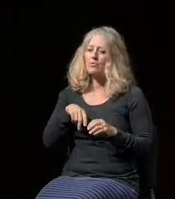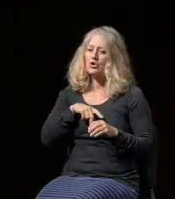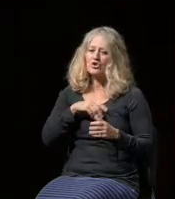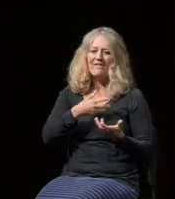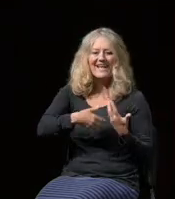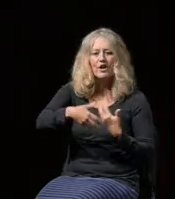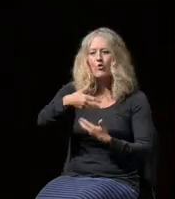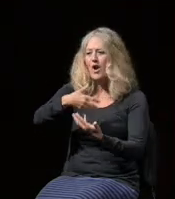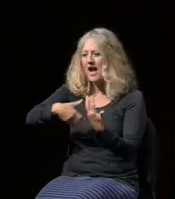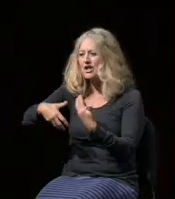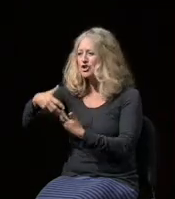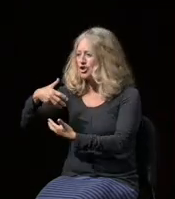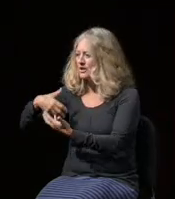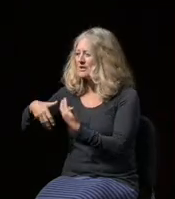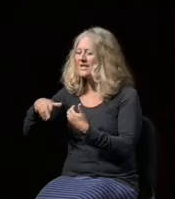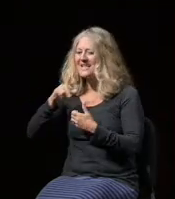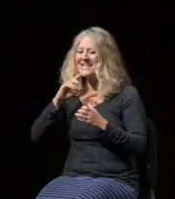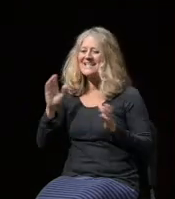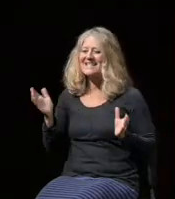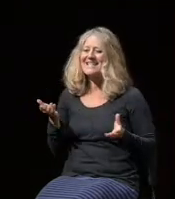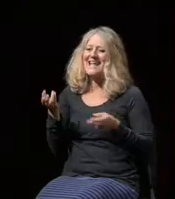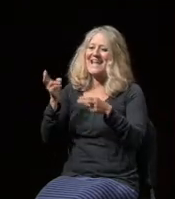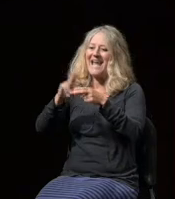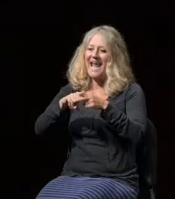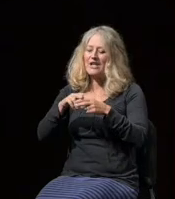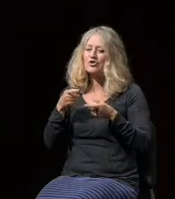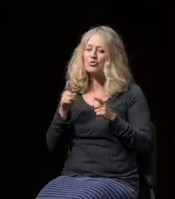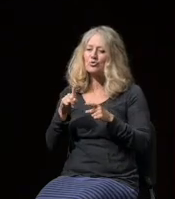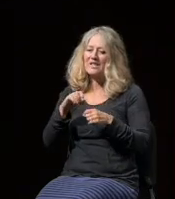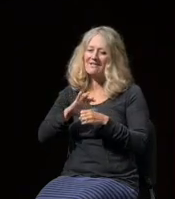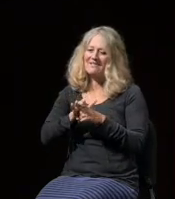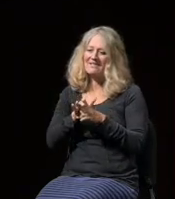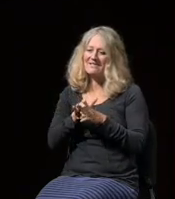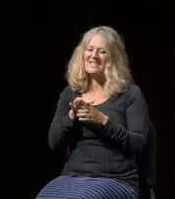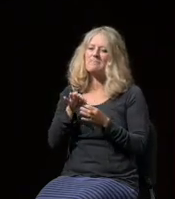is enhanced in this period of endemic.